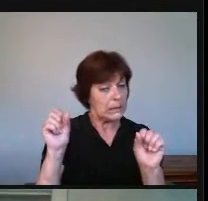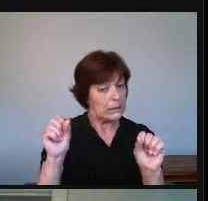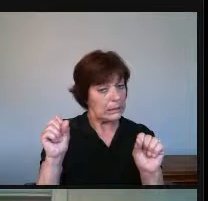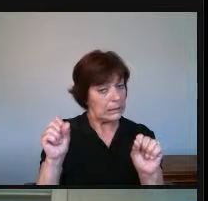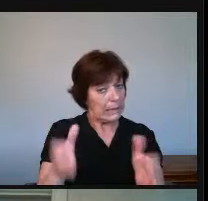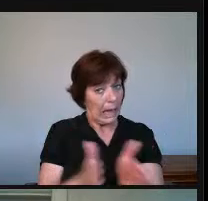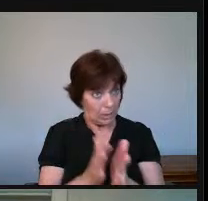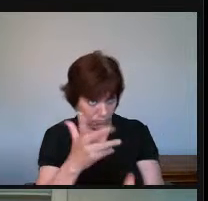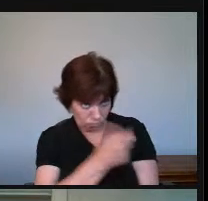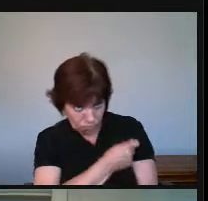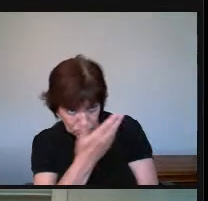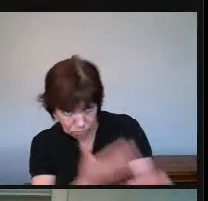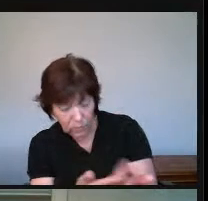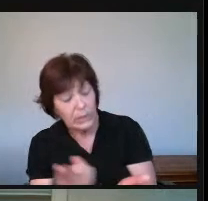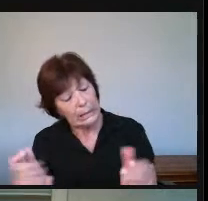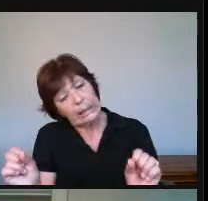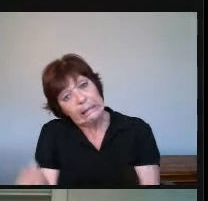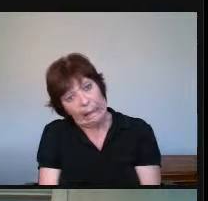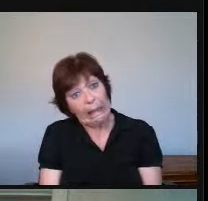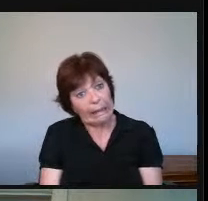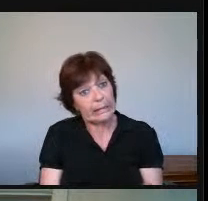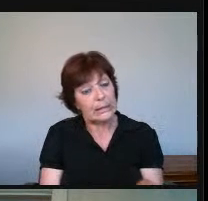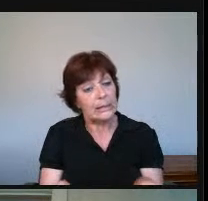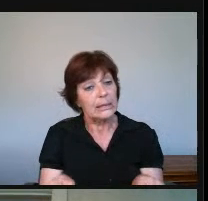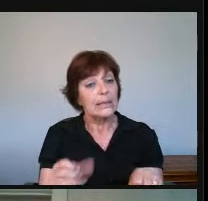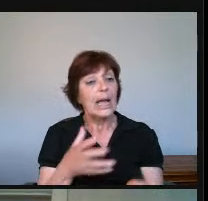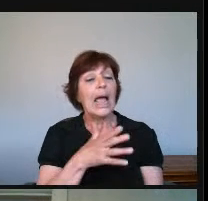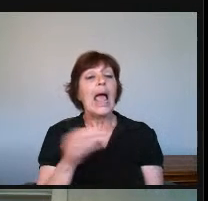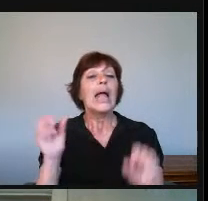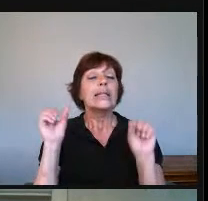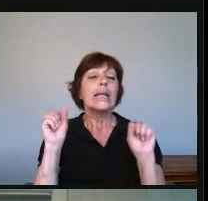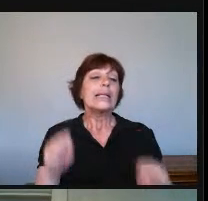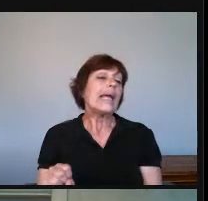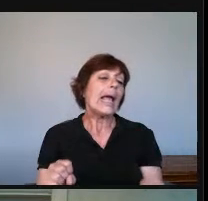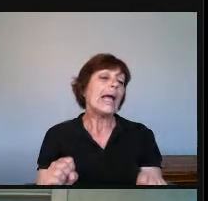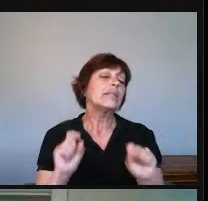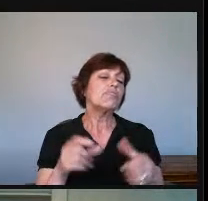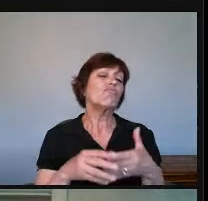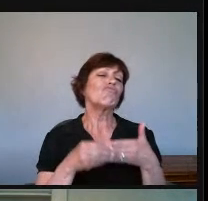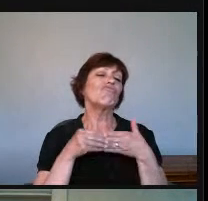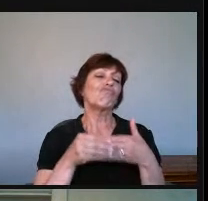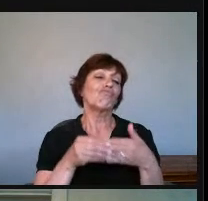and they can give more leeway to people who are